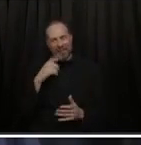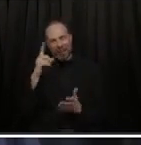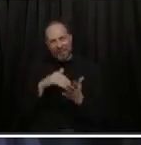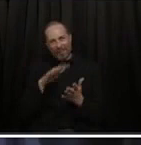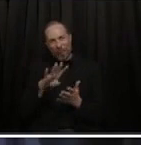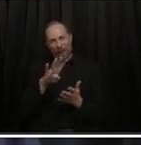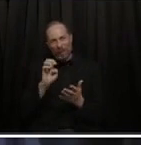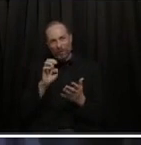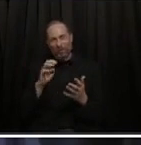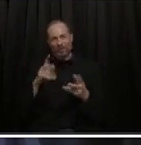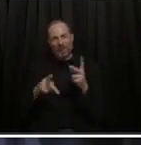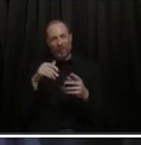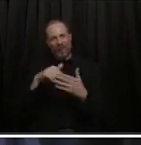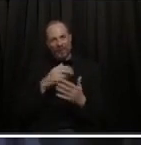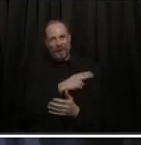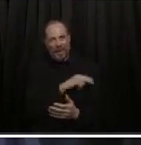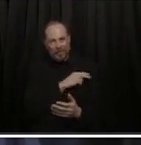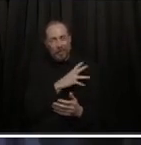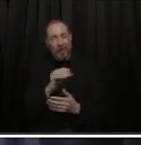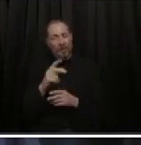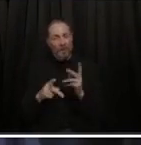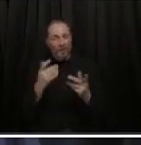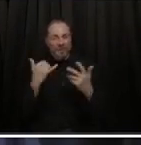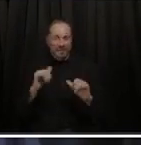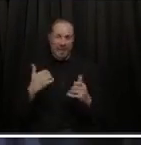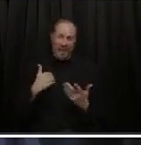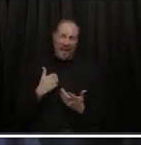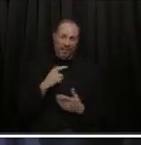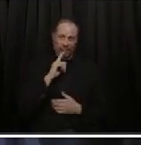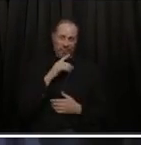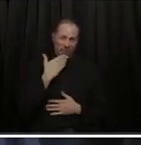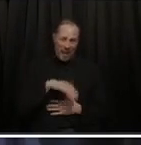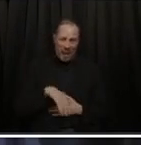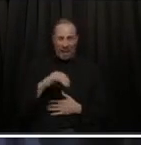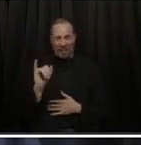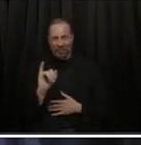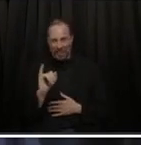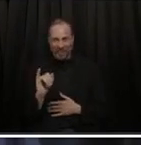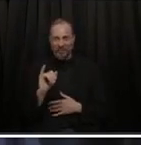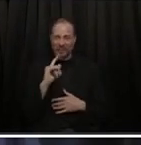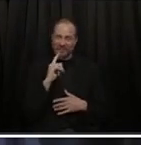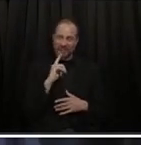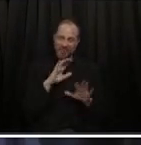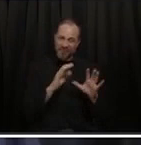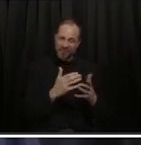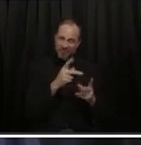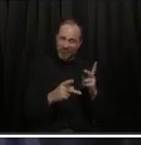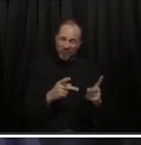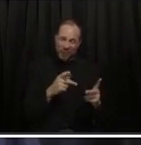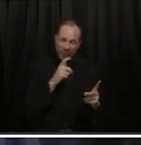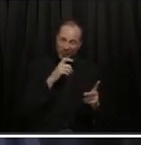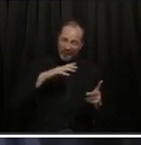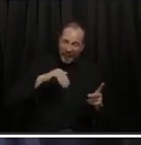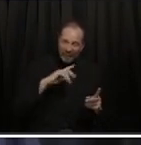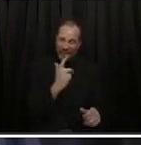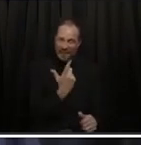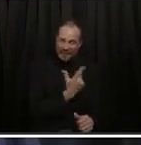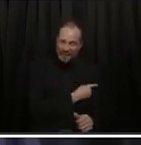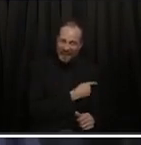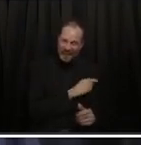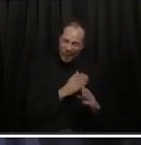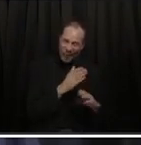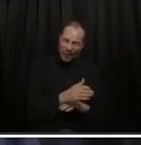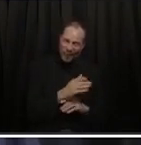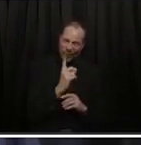hospital and are still experiencing pandemic levels of infection among the unvaccinated, with over 1,100 people hospitalized who